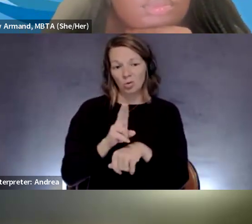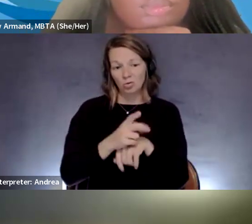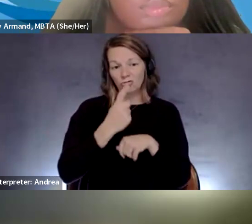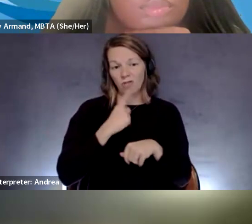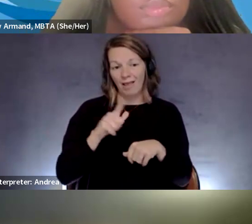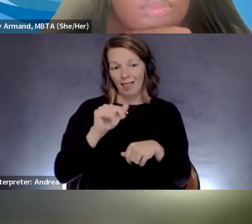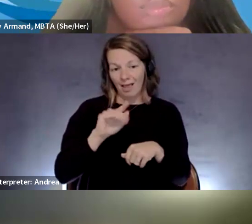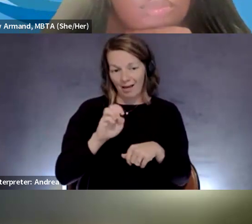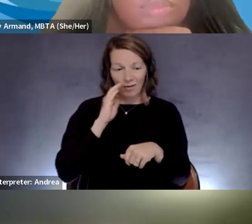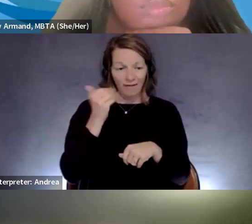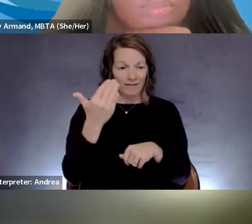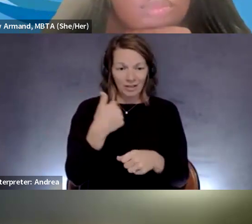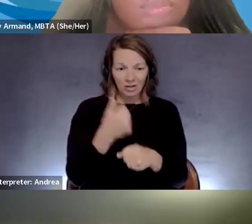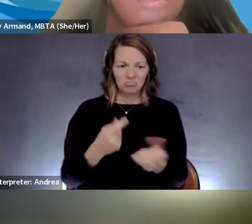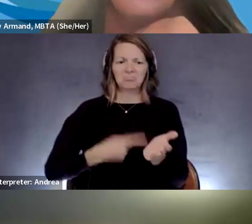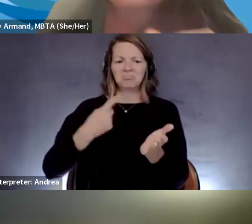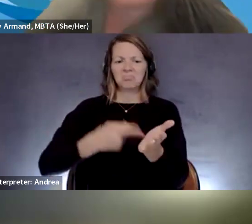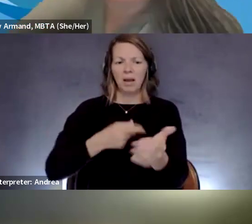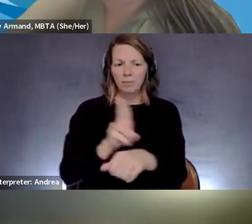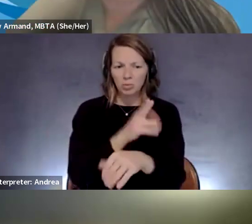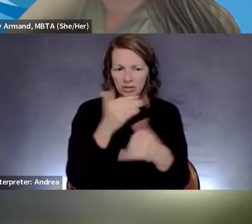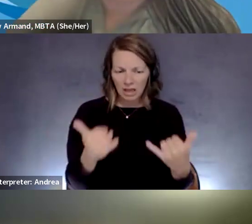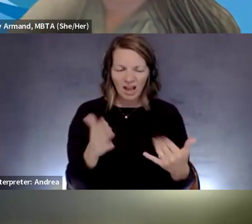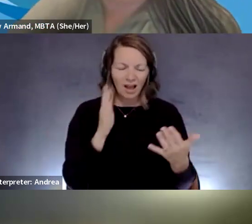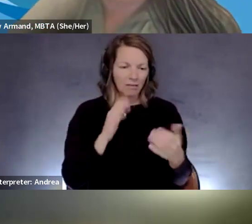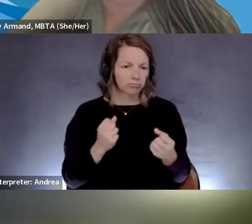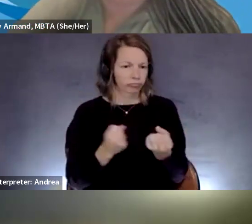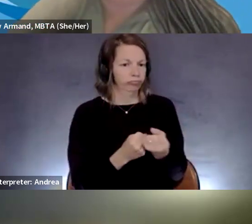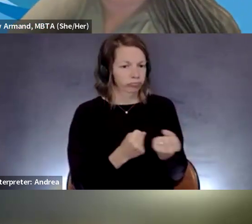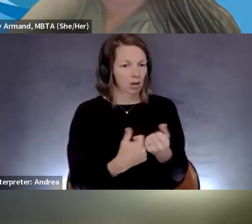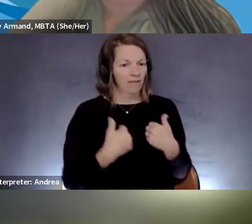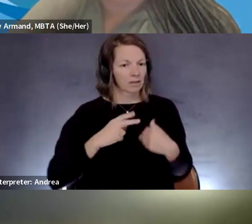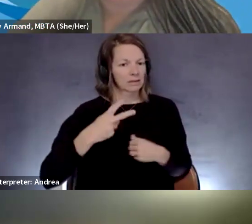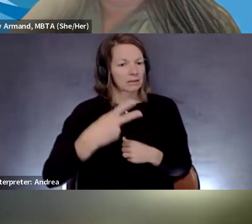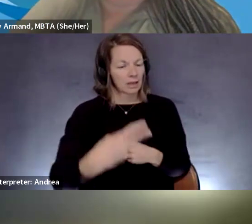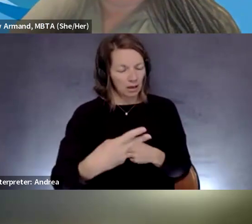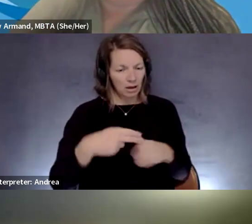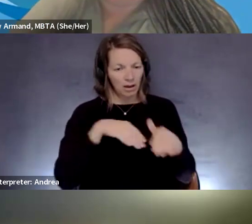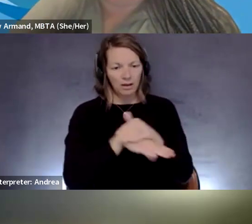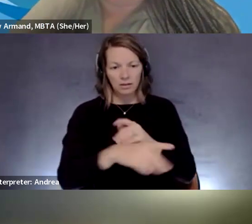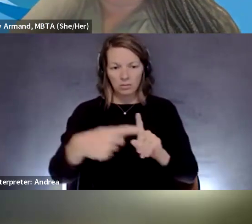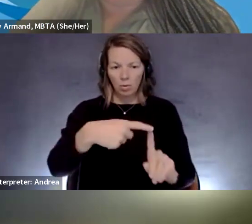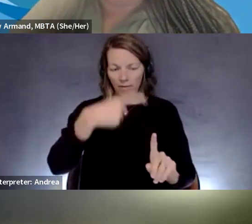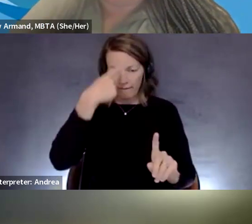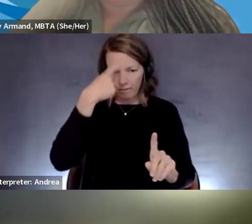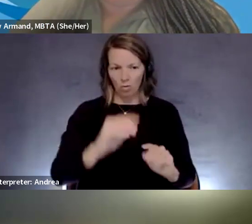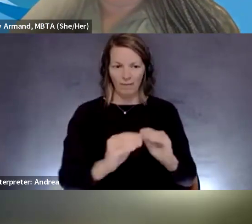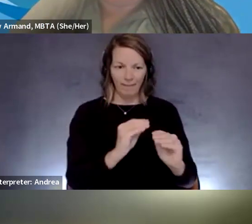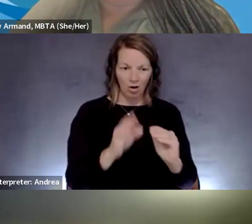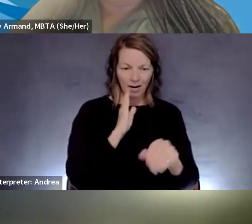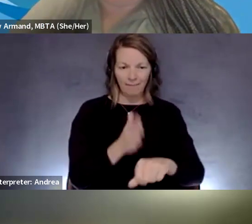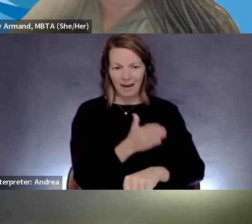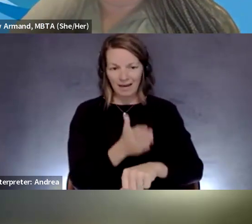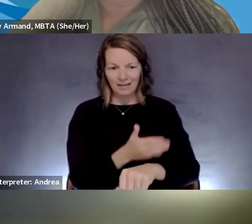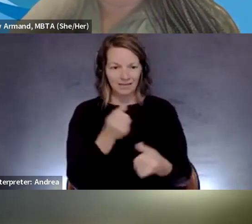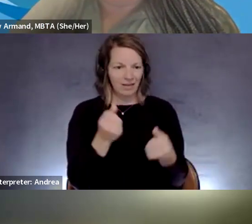years, and I'm an occasional user now, and I have very much support having a second access point for repair and maintenance vehicles